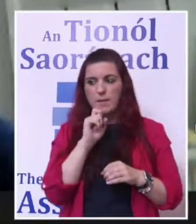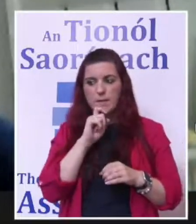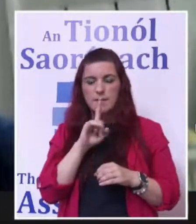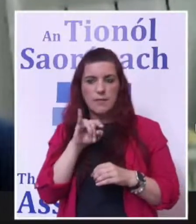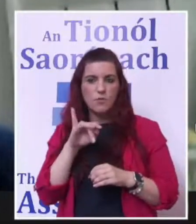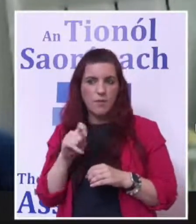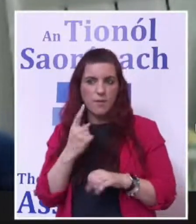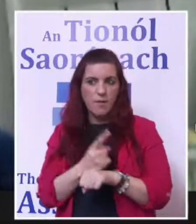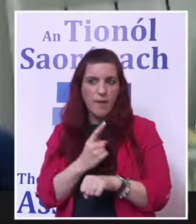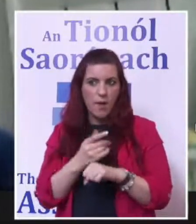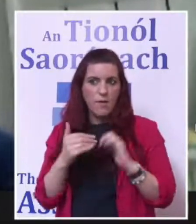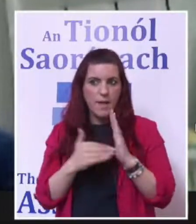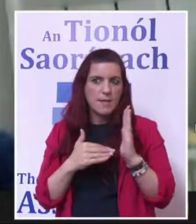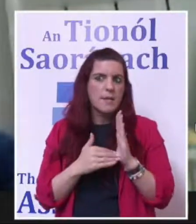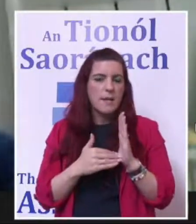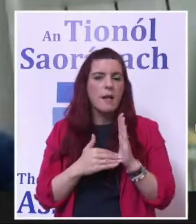earlier,